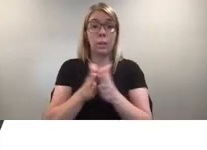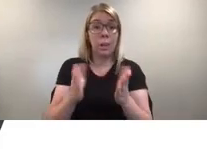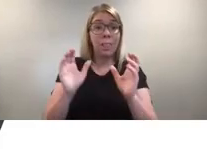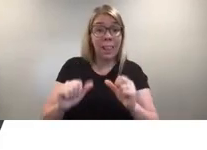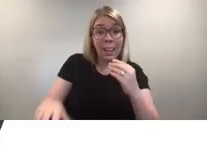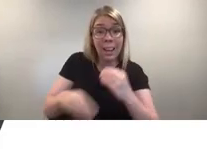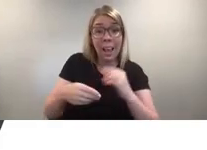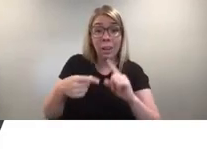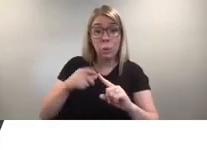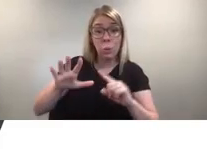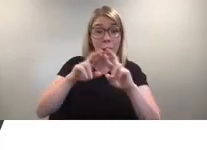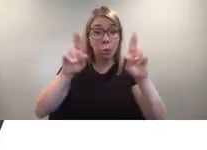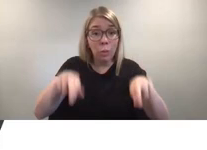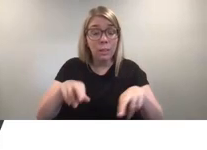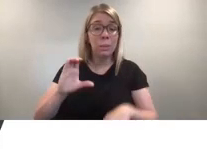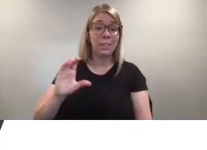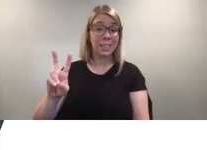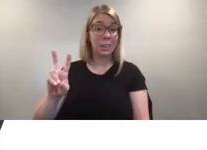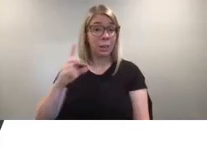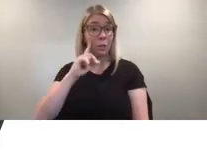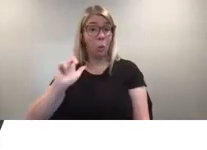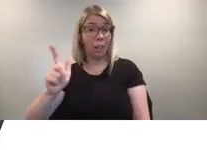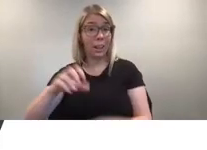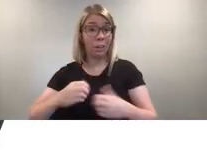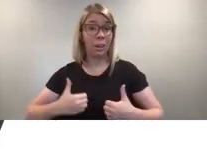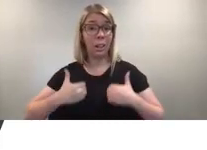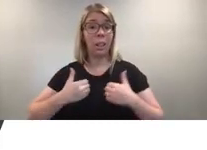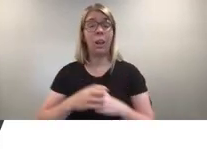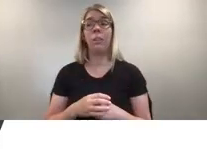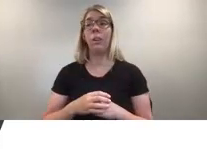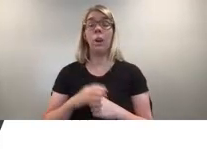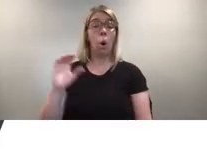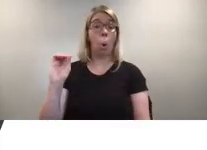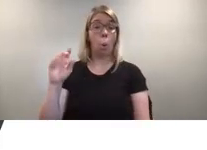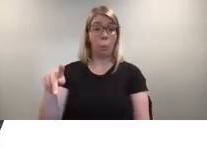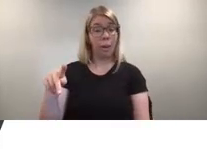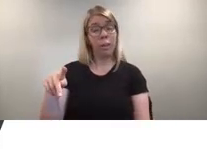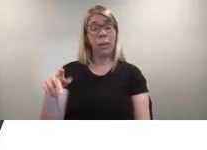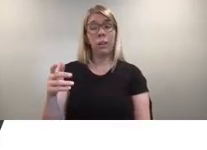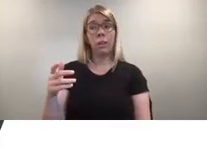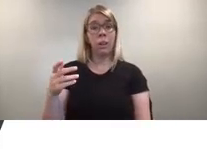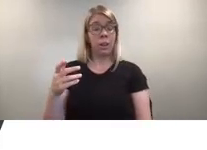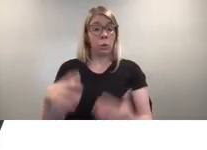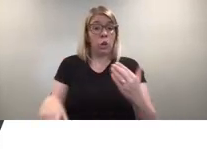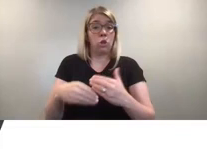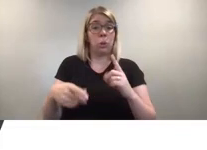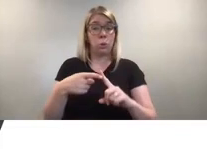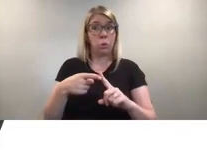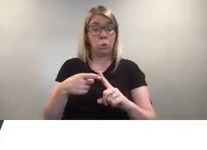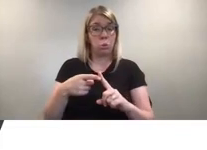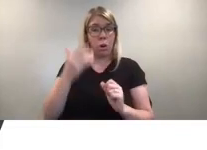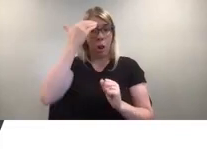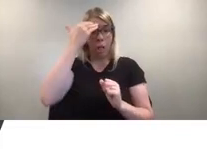carry forward into later life. Open Ped contributes to knowledge beyond an assignment or classroom, as opposed